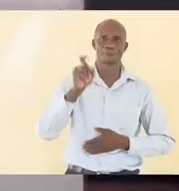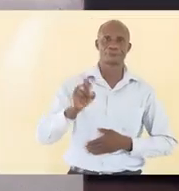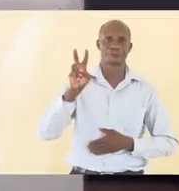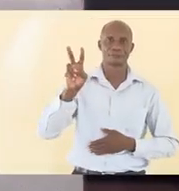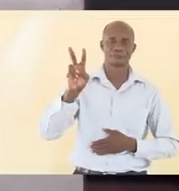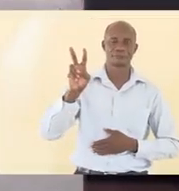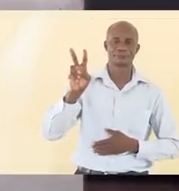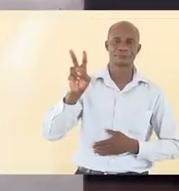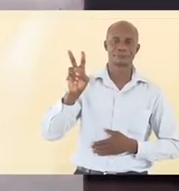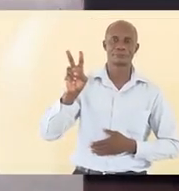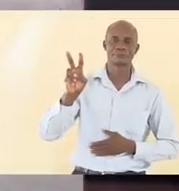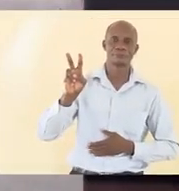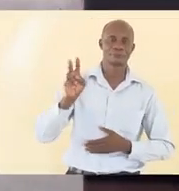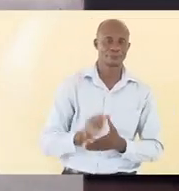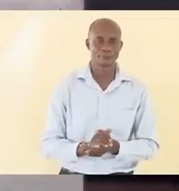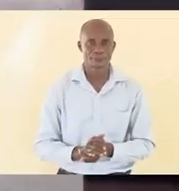Question two.